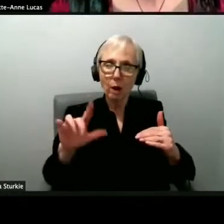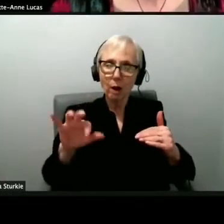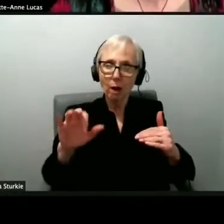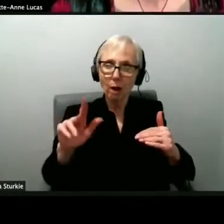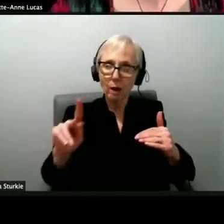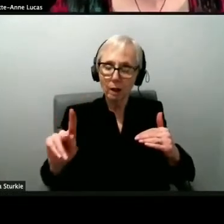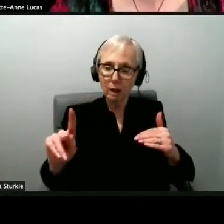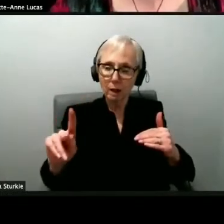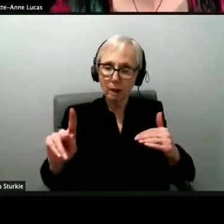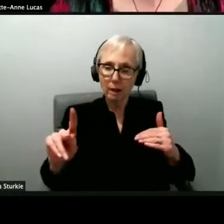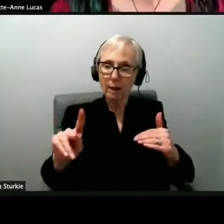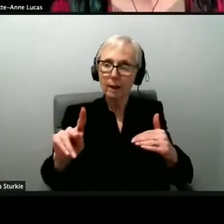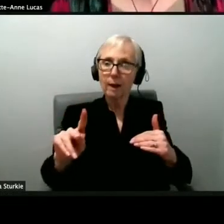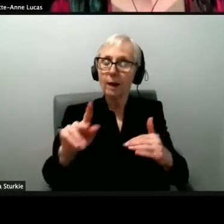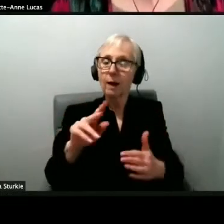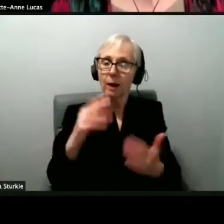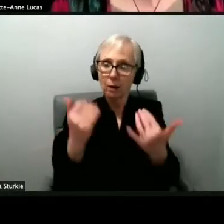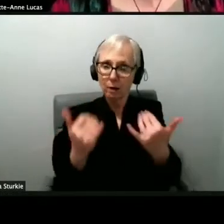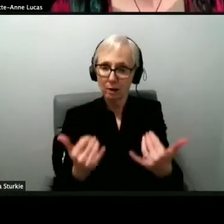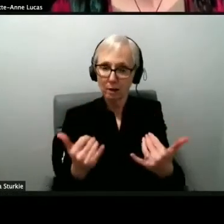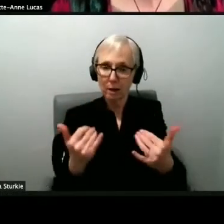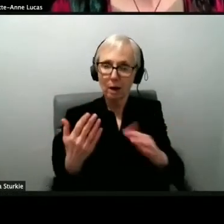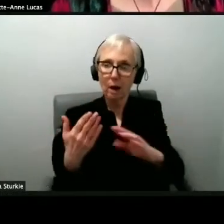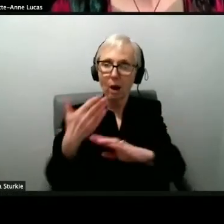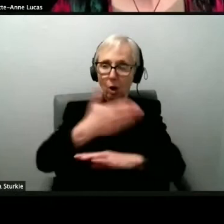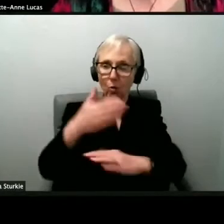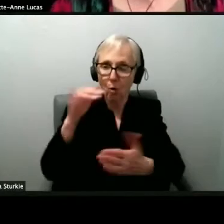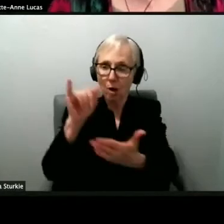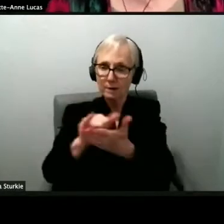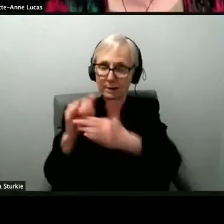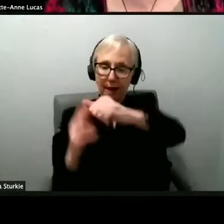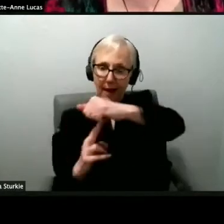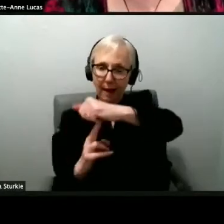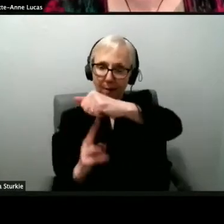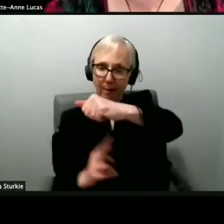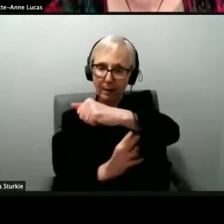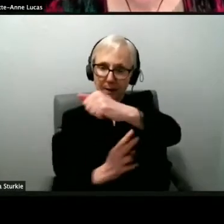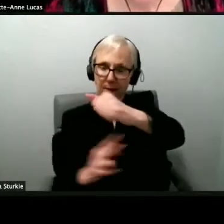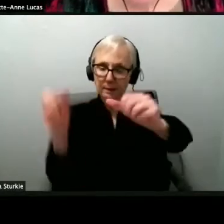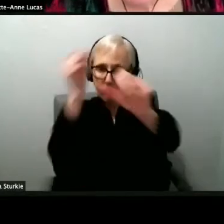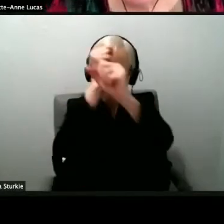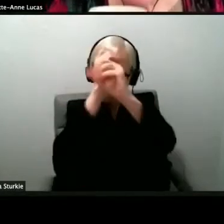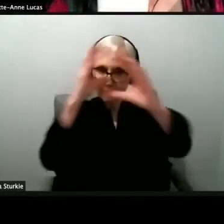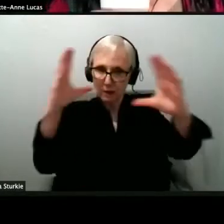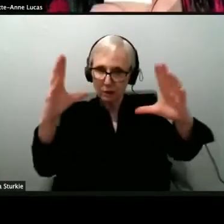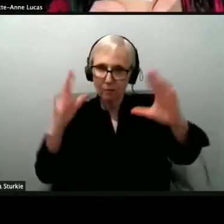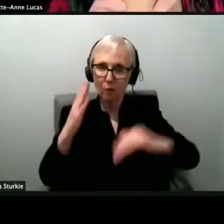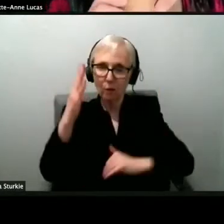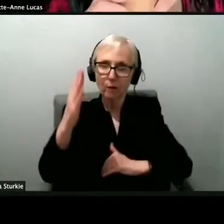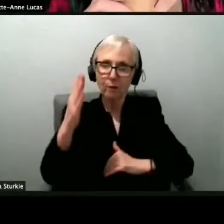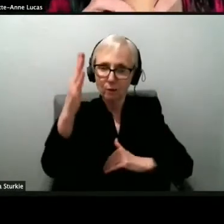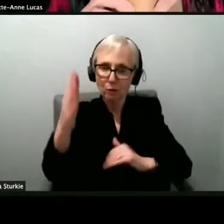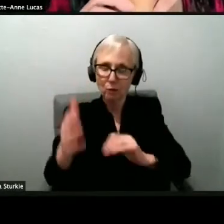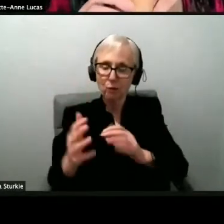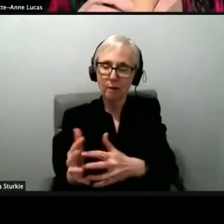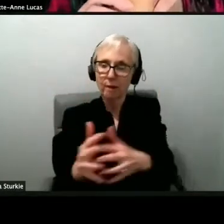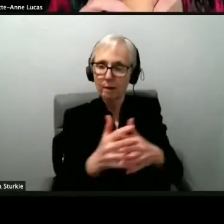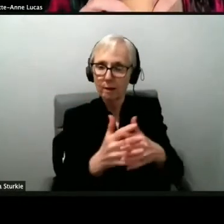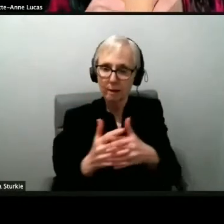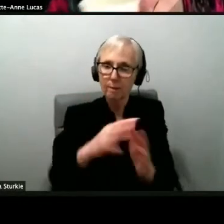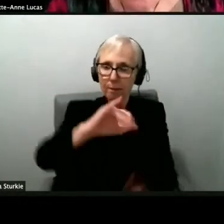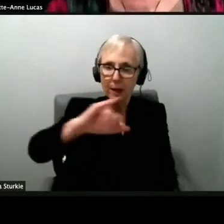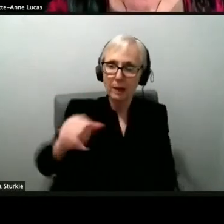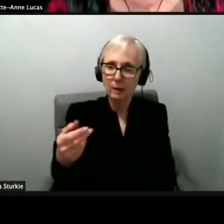So currently I'm reading a book called Across That Bridge, and it's a vision for a change in the future of America. It's by John